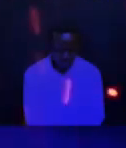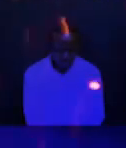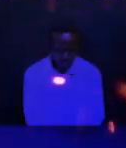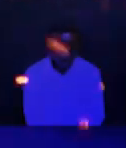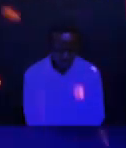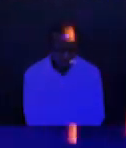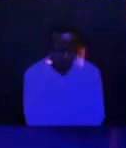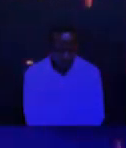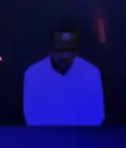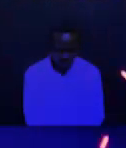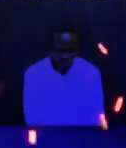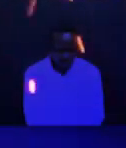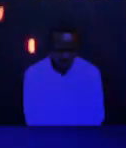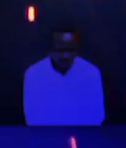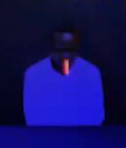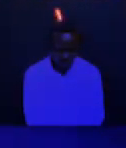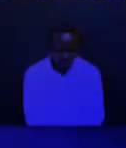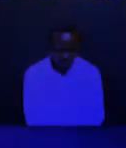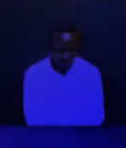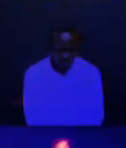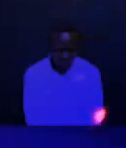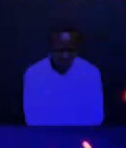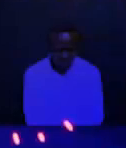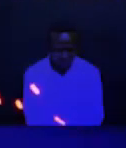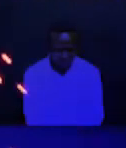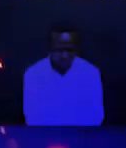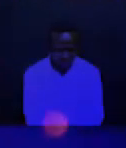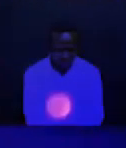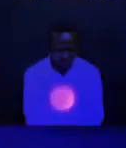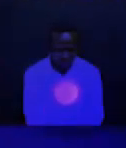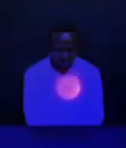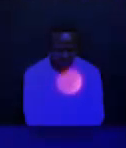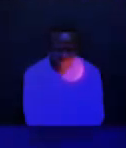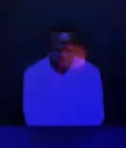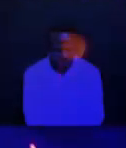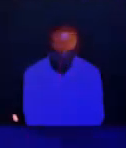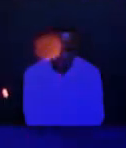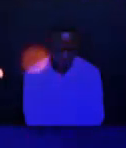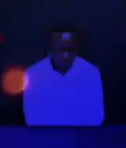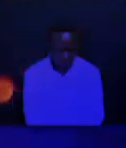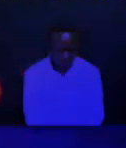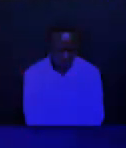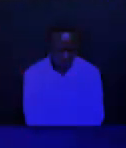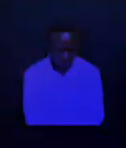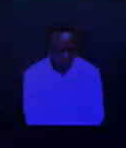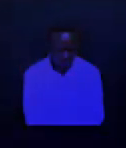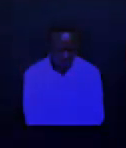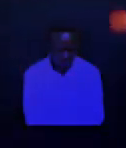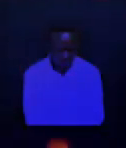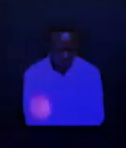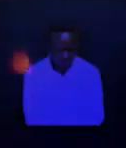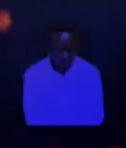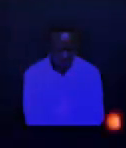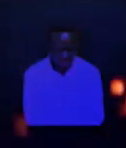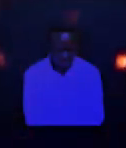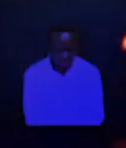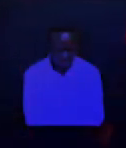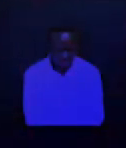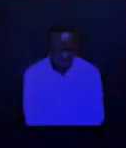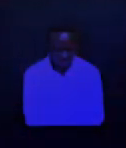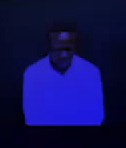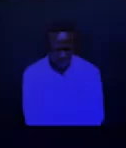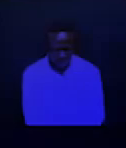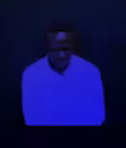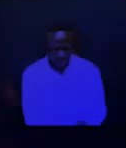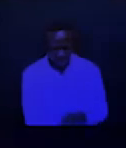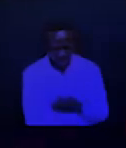highly lifted. You are highly lifted. You are highly lifted. Your name is great. Your name is worthy.